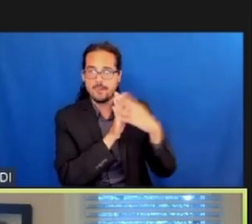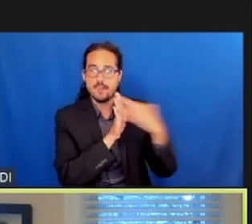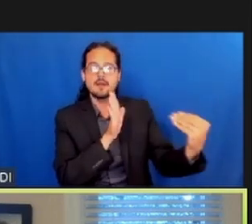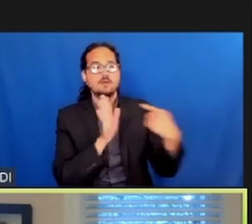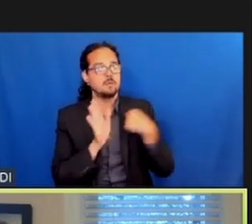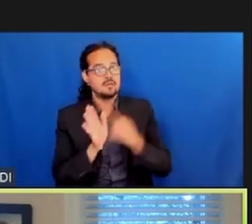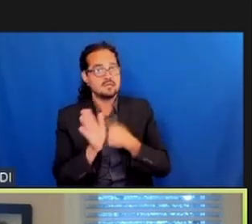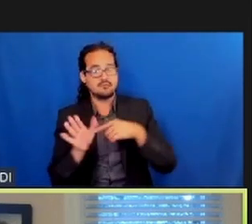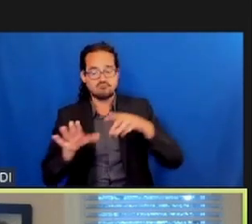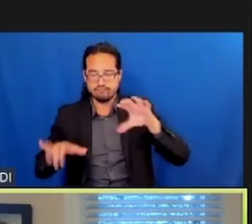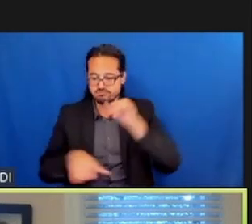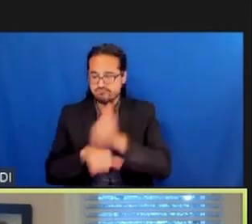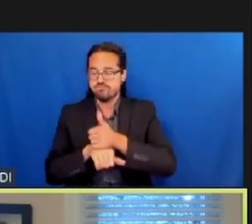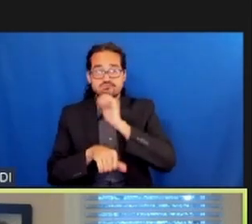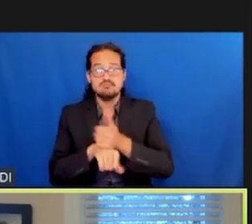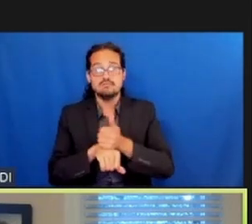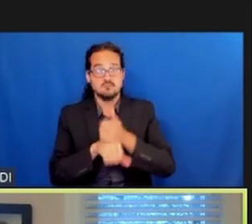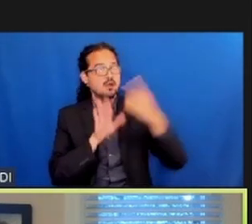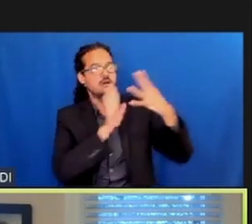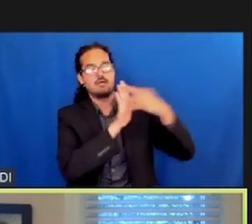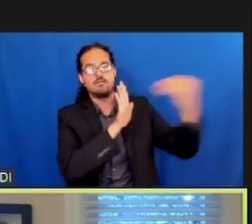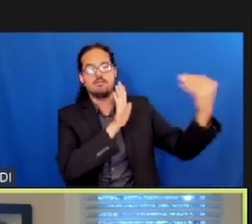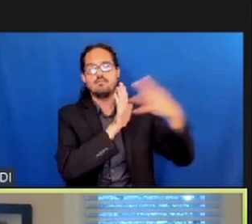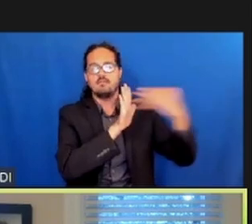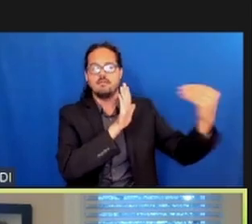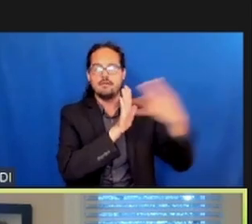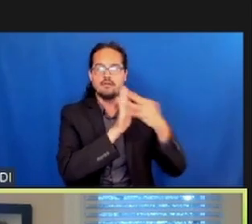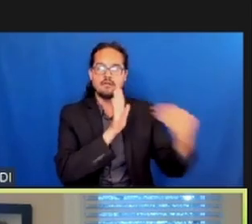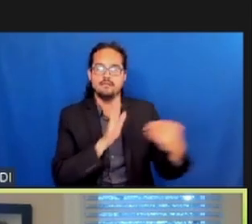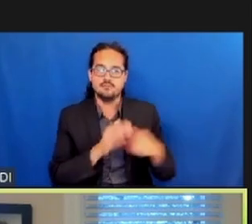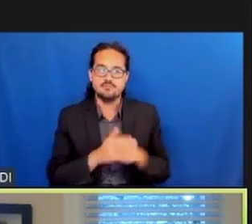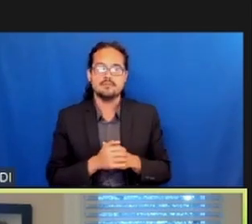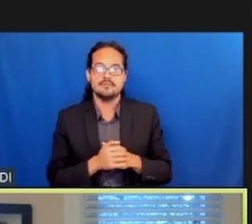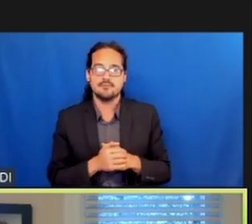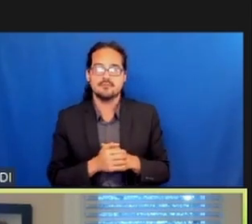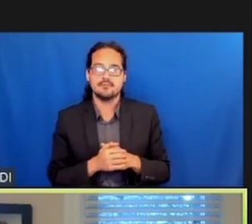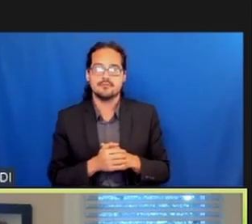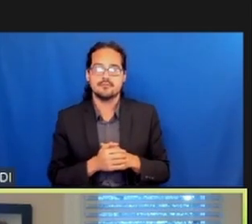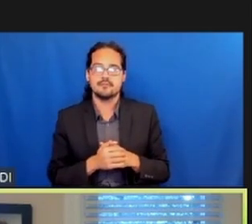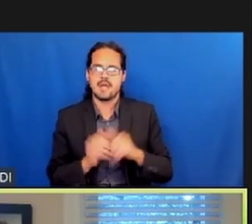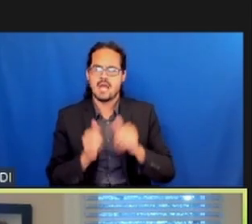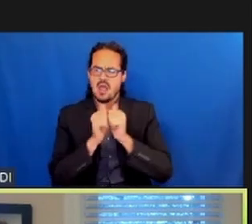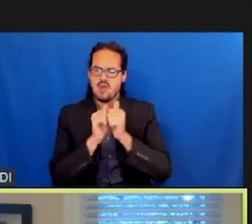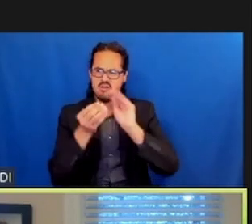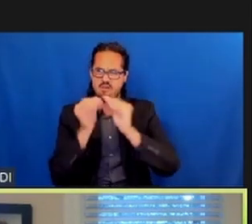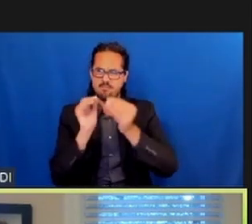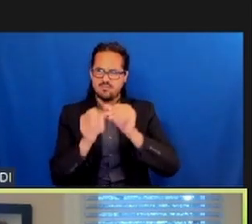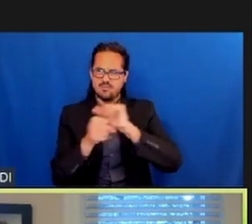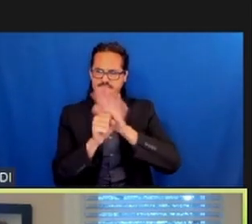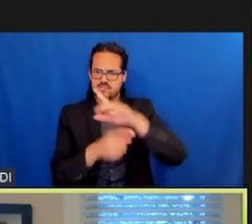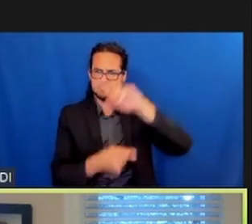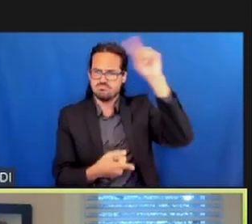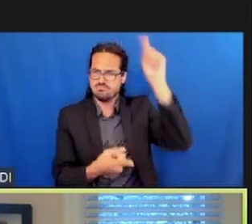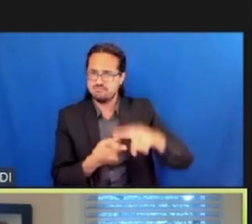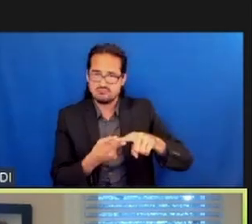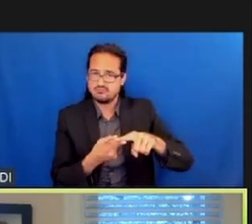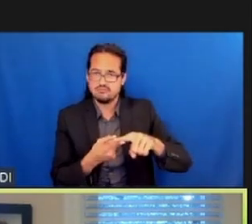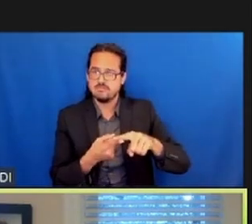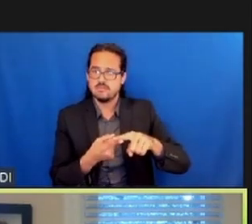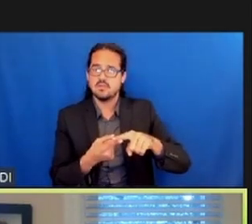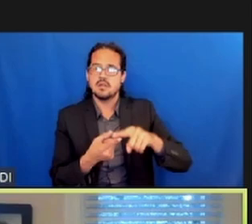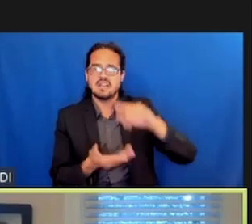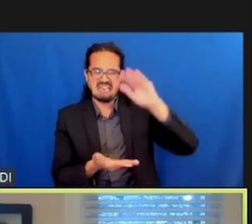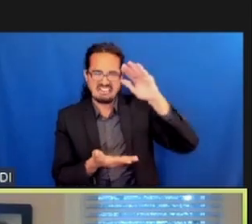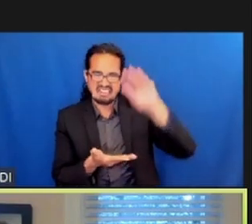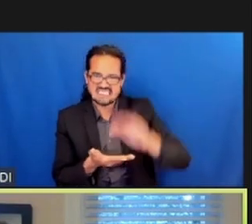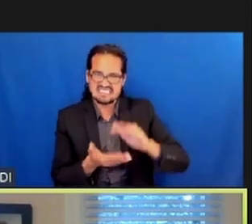students and staff down to less than 20. So almost 3 million student days and less than 20 cases. And that last blip